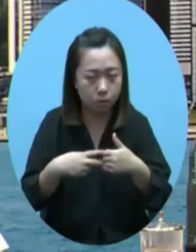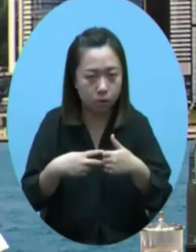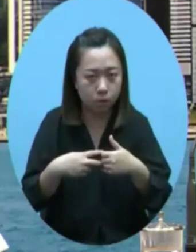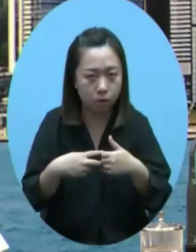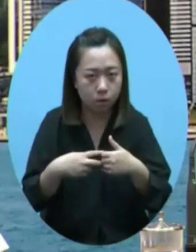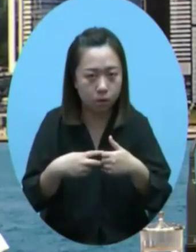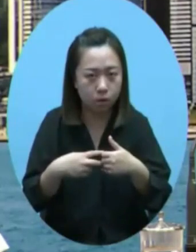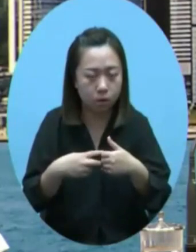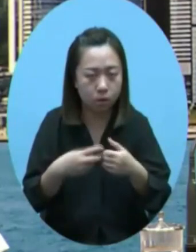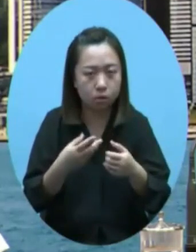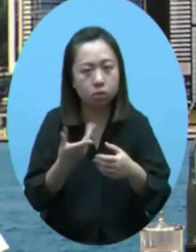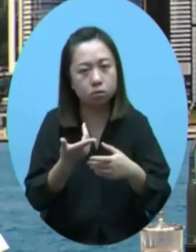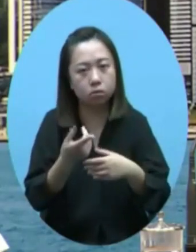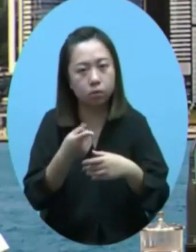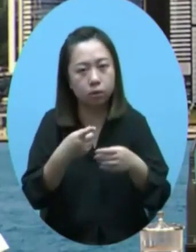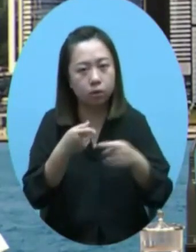sample bottles